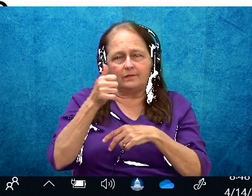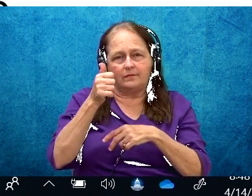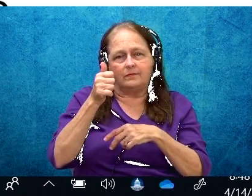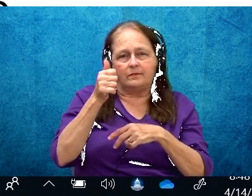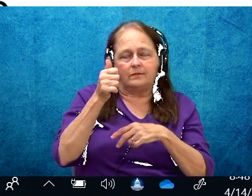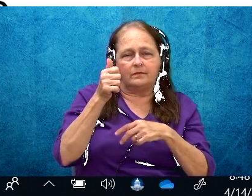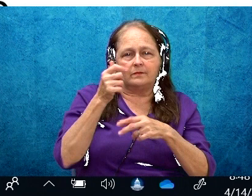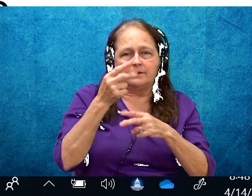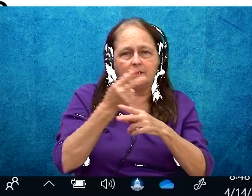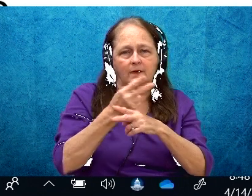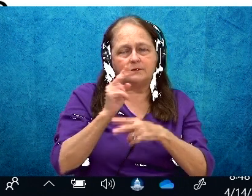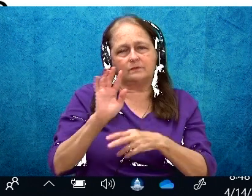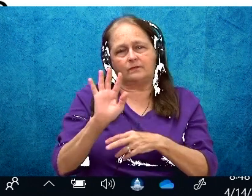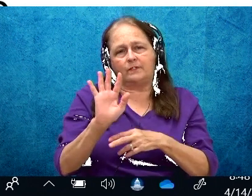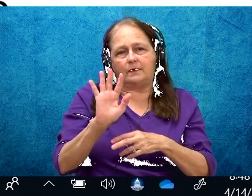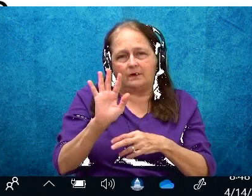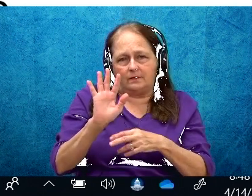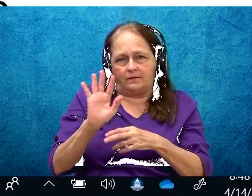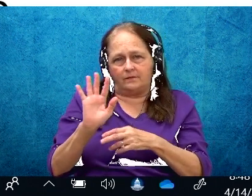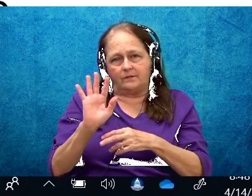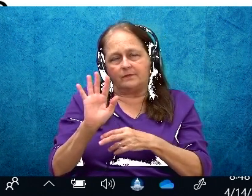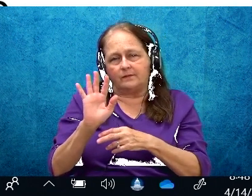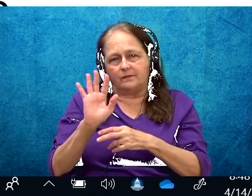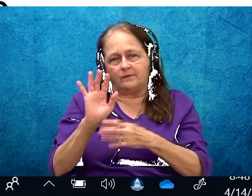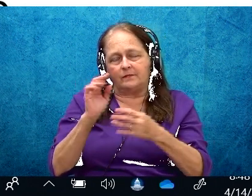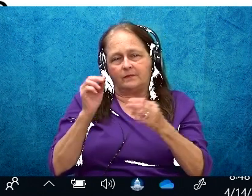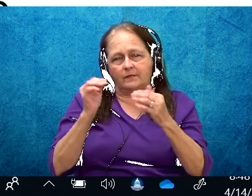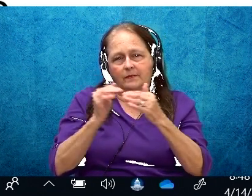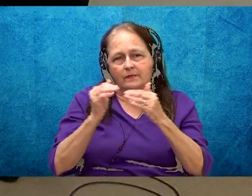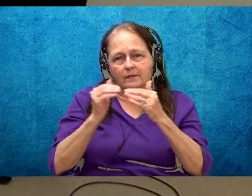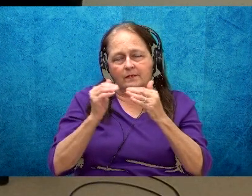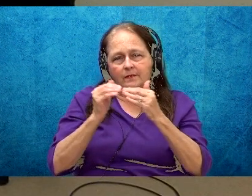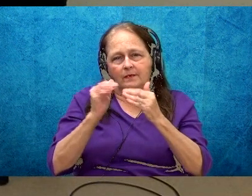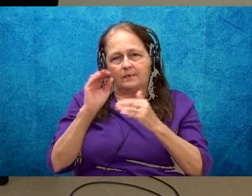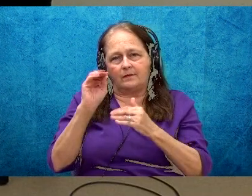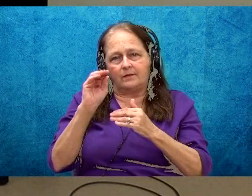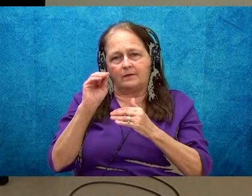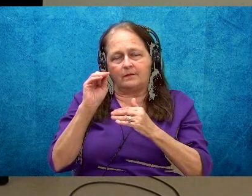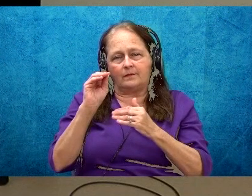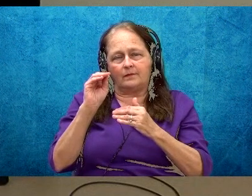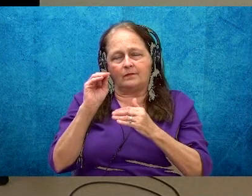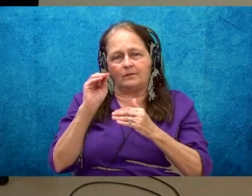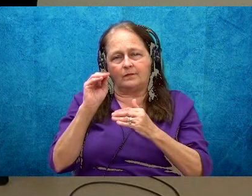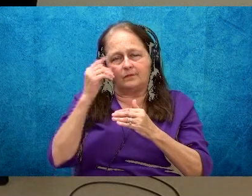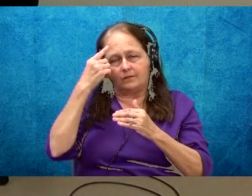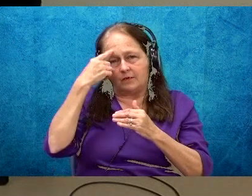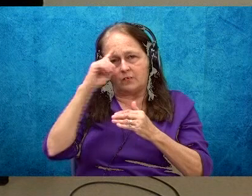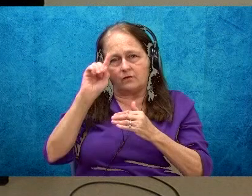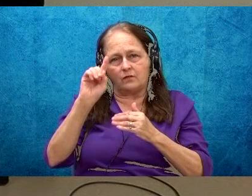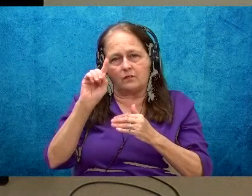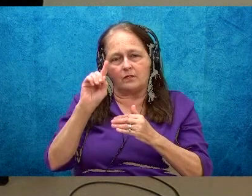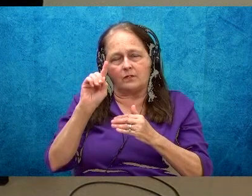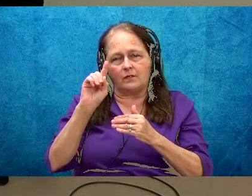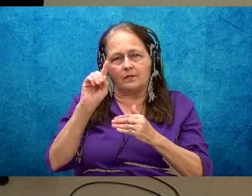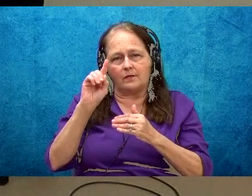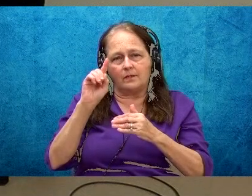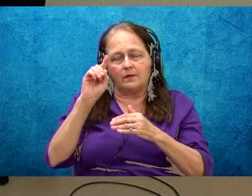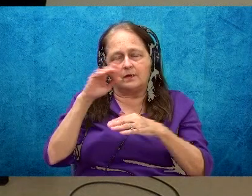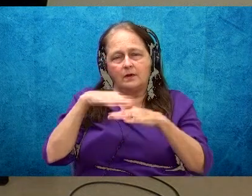10 times 5 equals 50, and this is for the